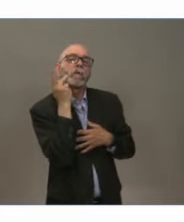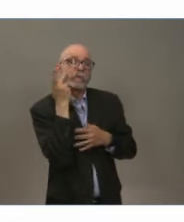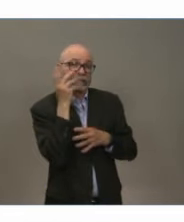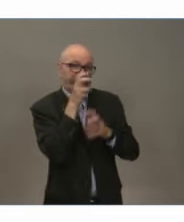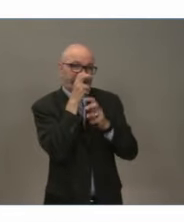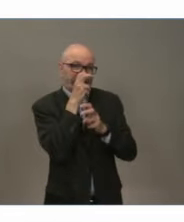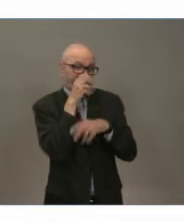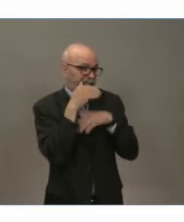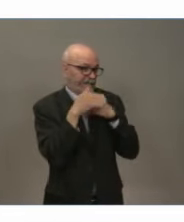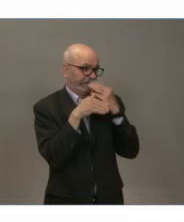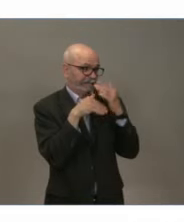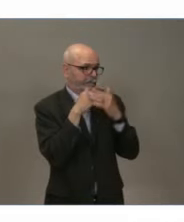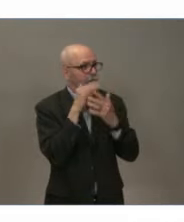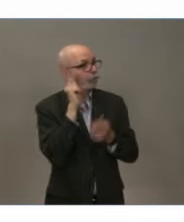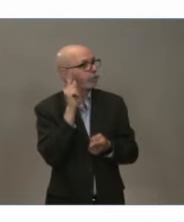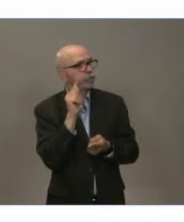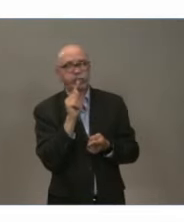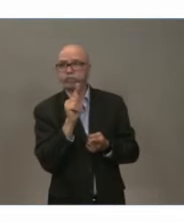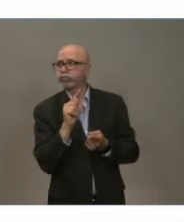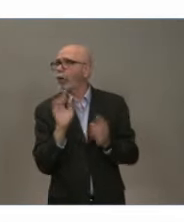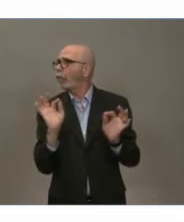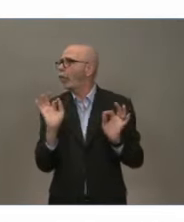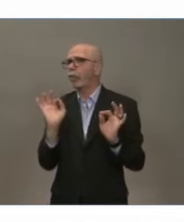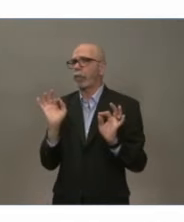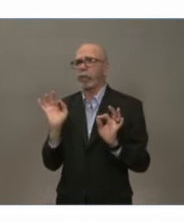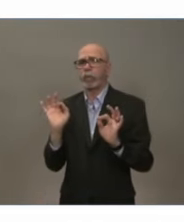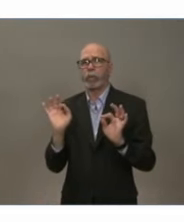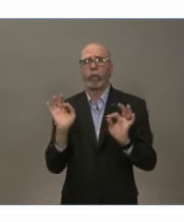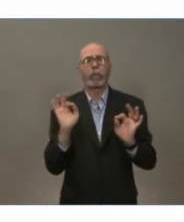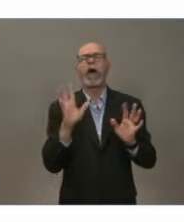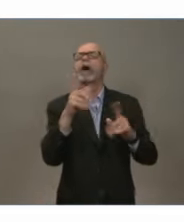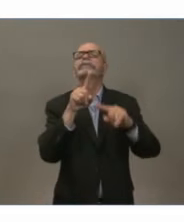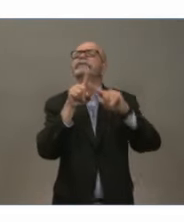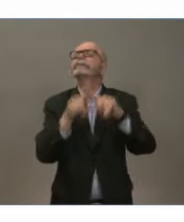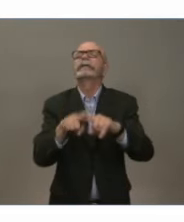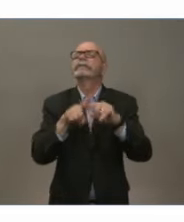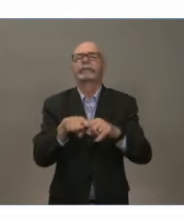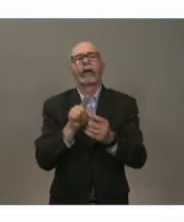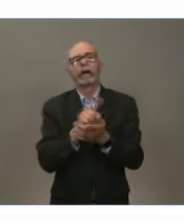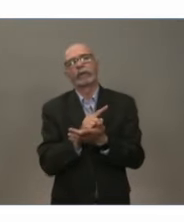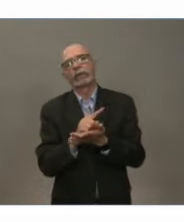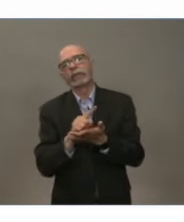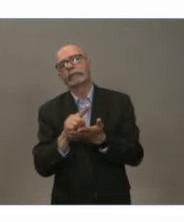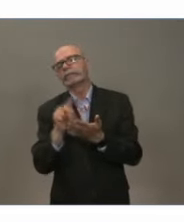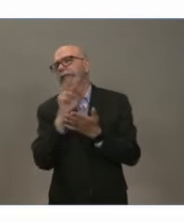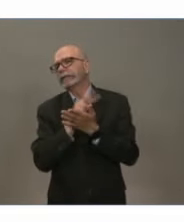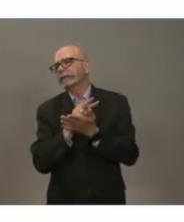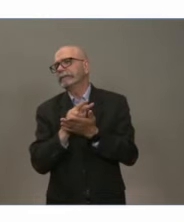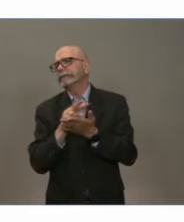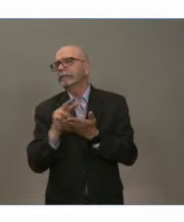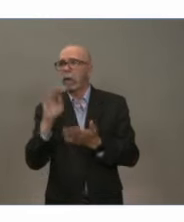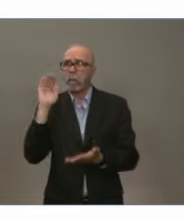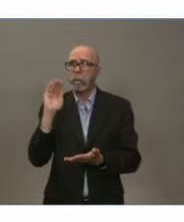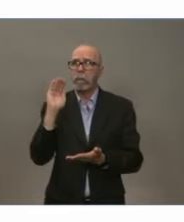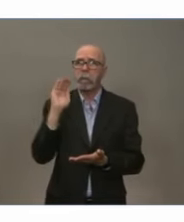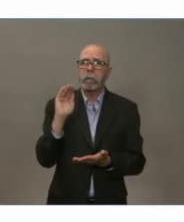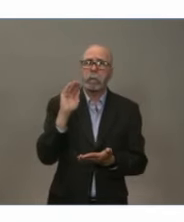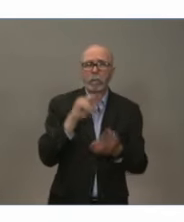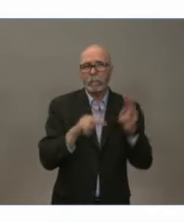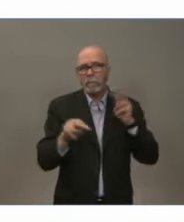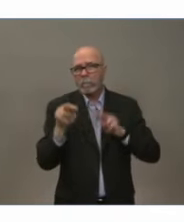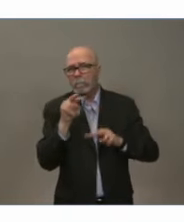will get there week by week, and we'll become more refined as we look at our epidemiology epidemiology and we see how things are